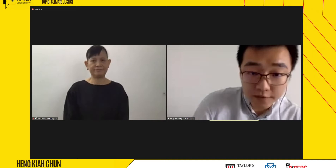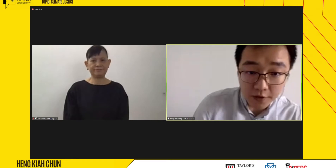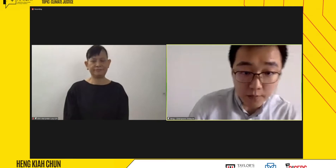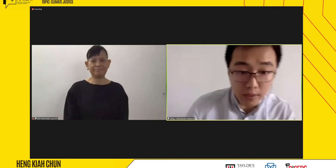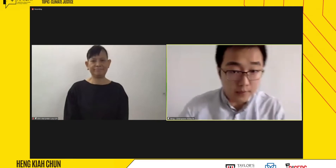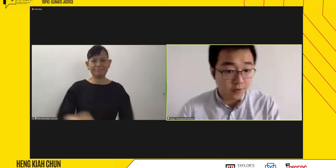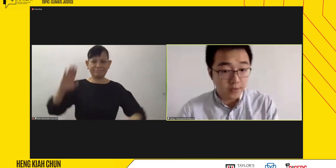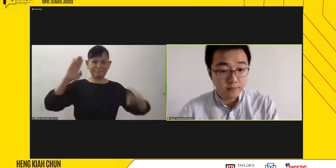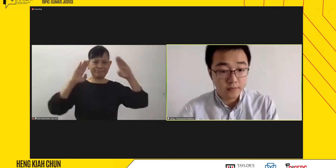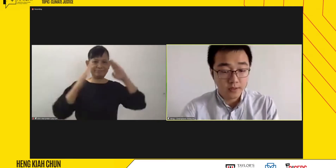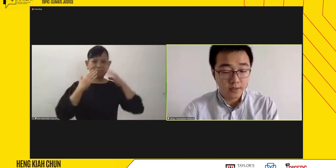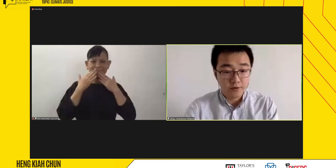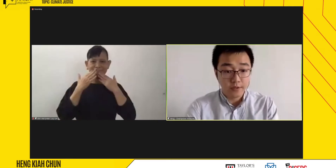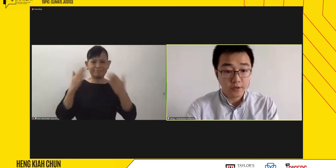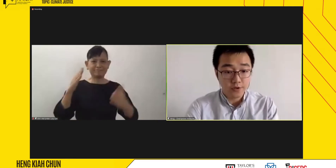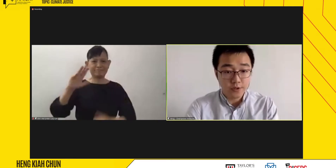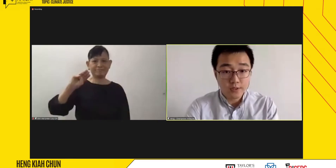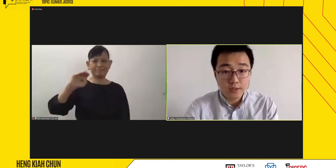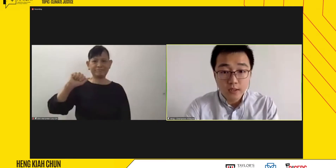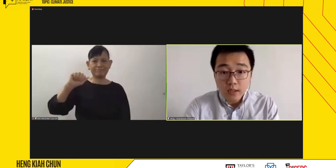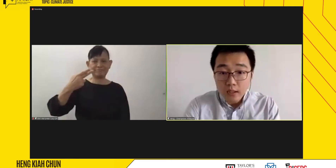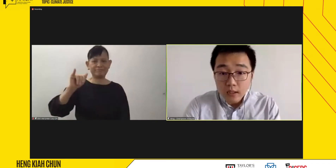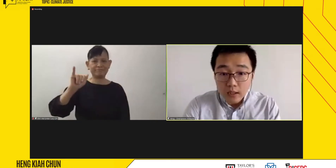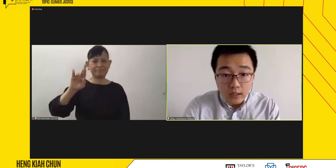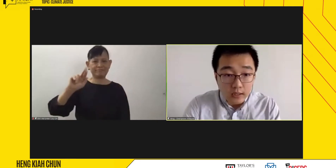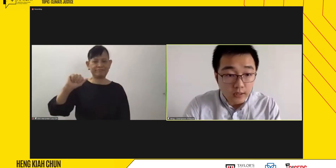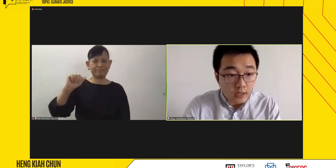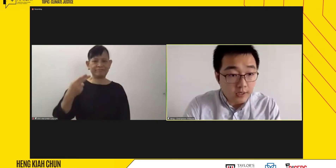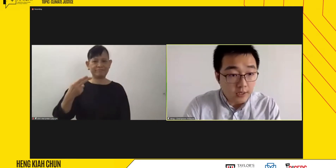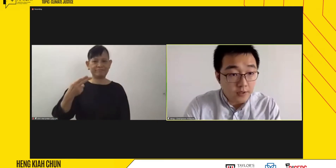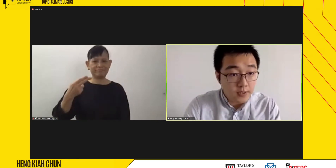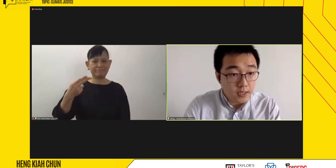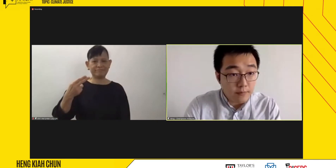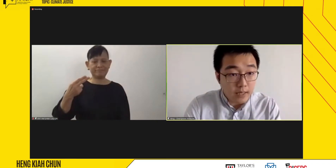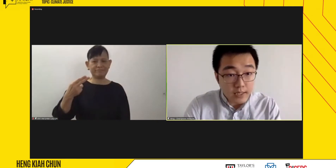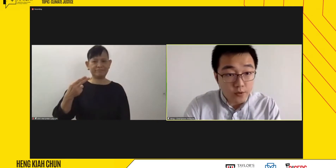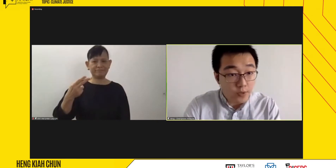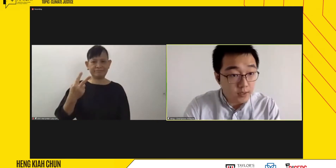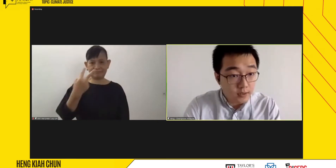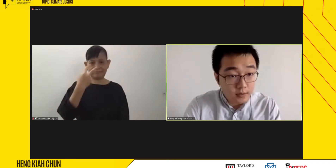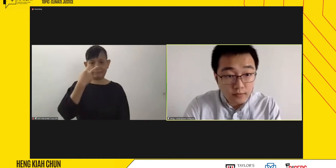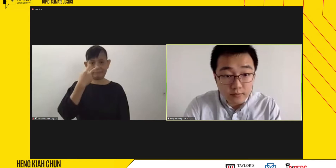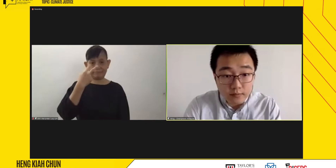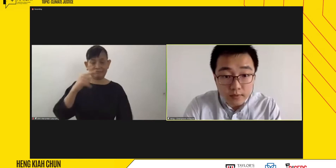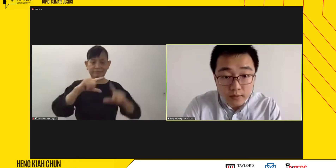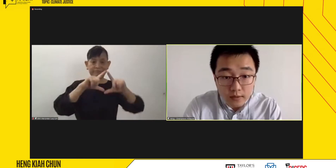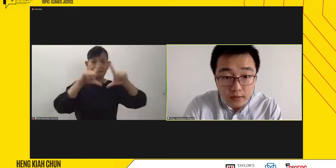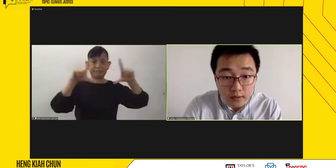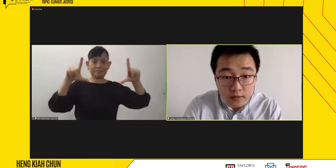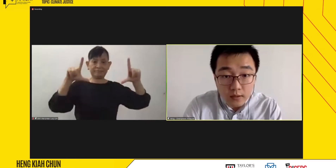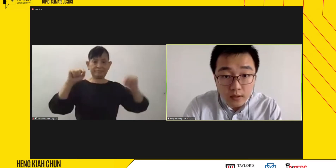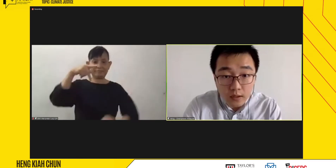Okay, thank you, Mahirah, for the introductions. Yeah, can you see my screen?